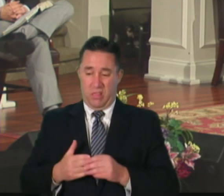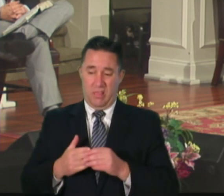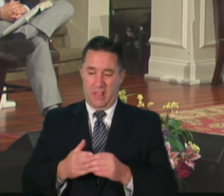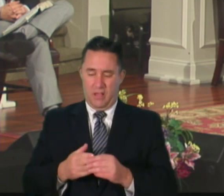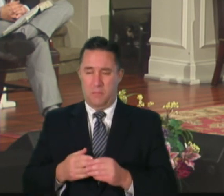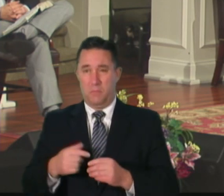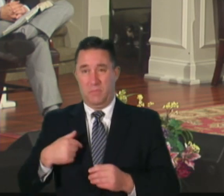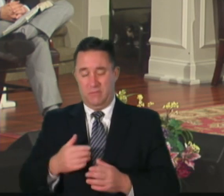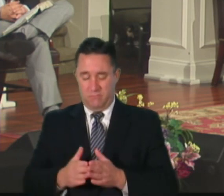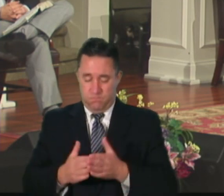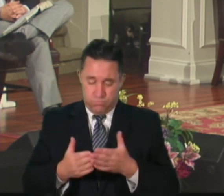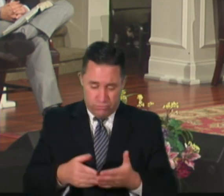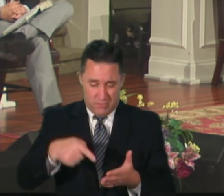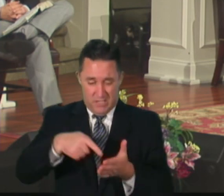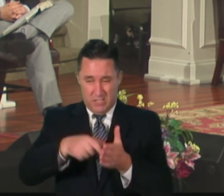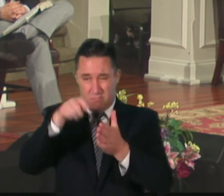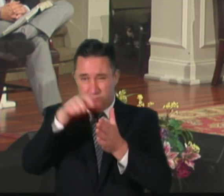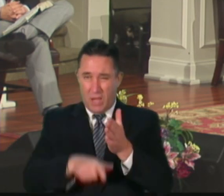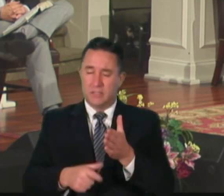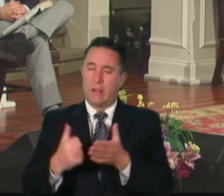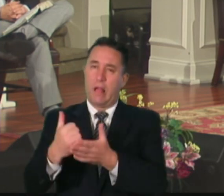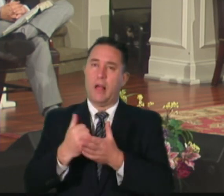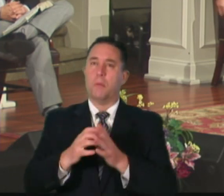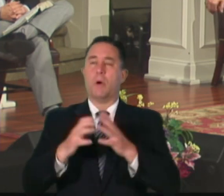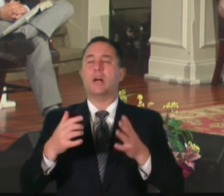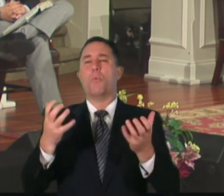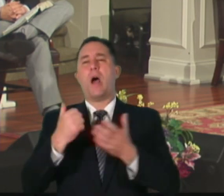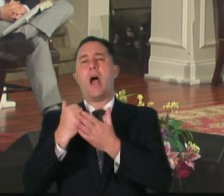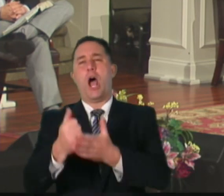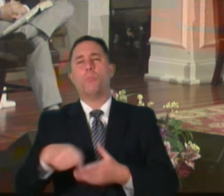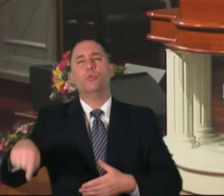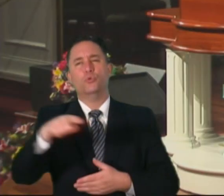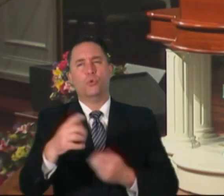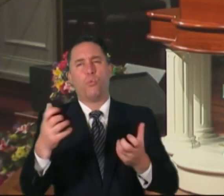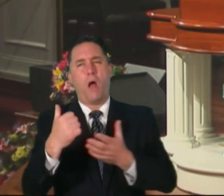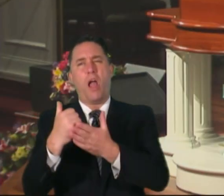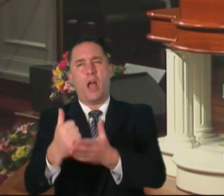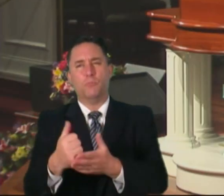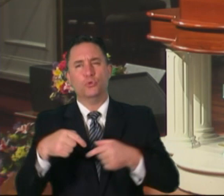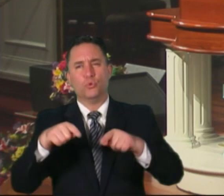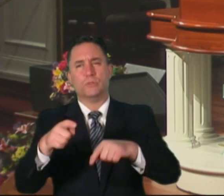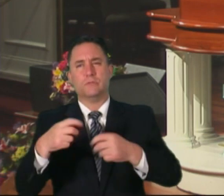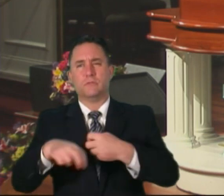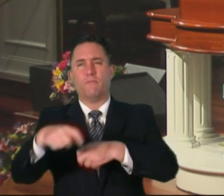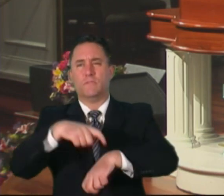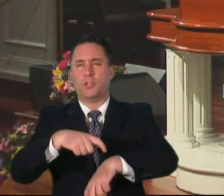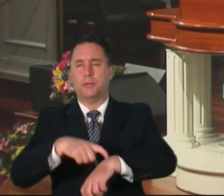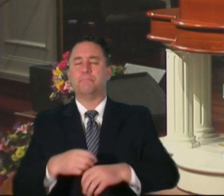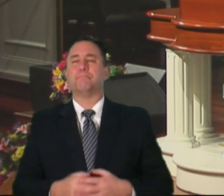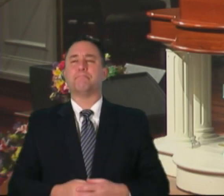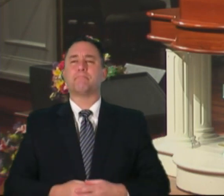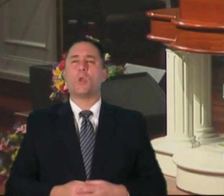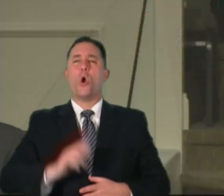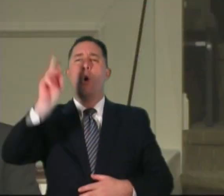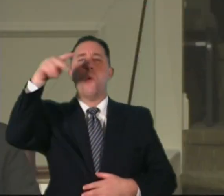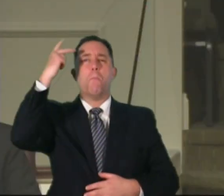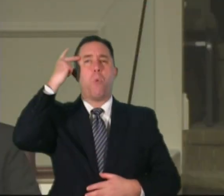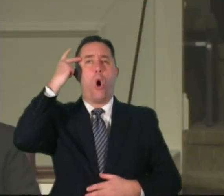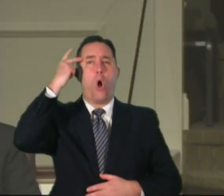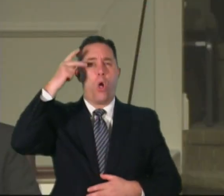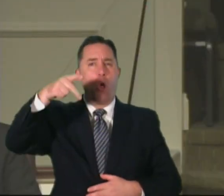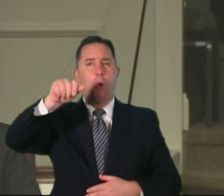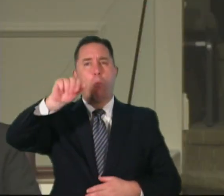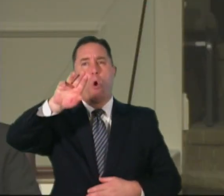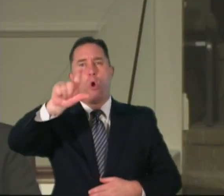back to this passage, and it's helped me tremendously. I want it to help you. I want to help you in this difficult time. Apostle Paul